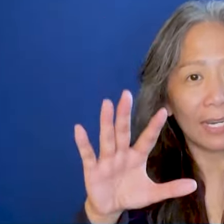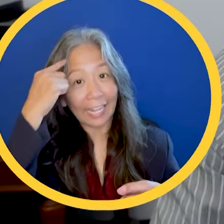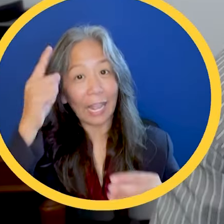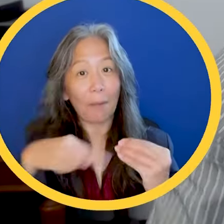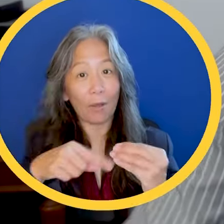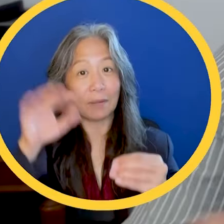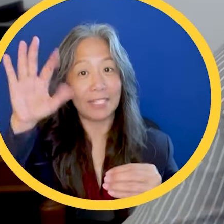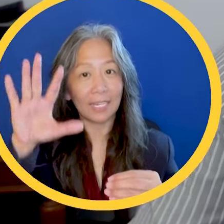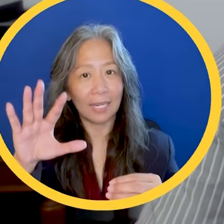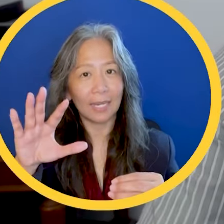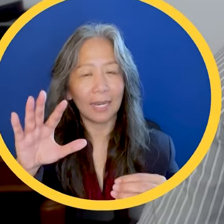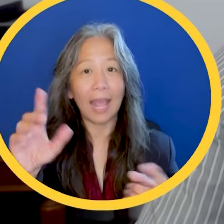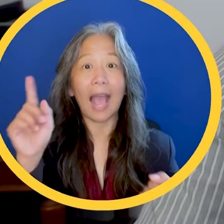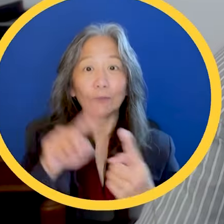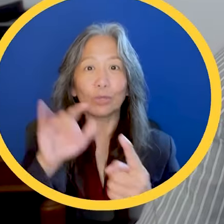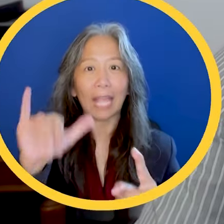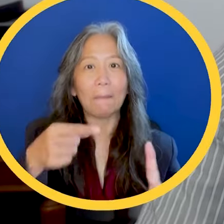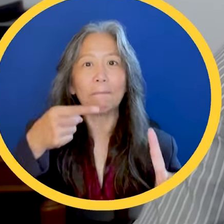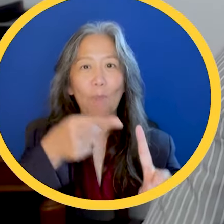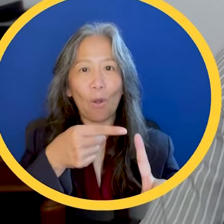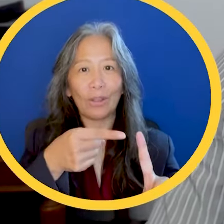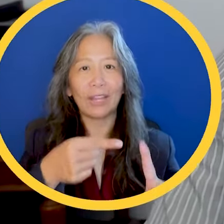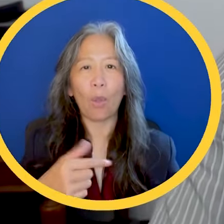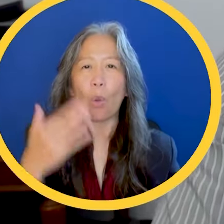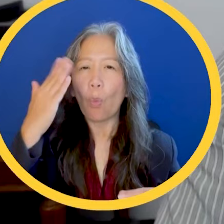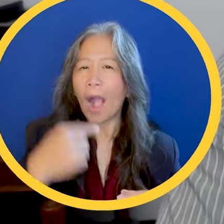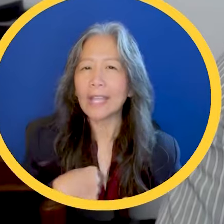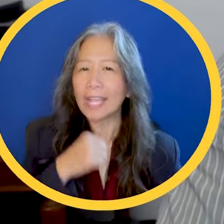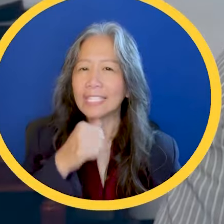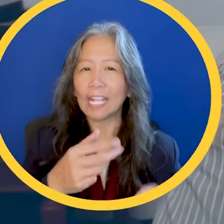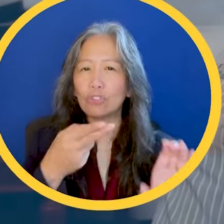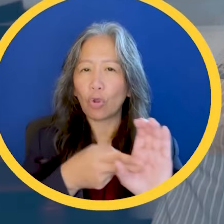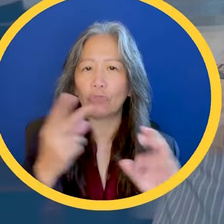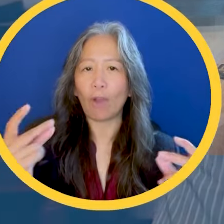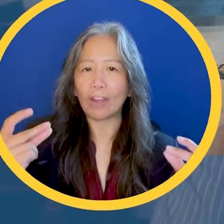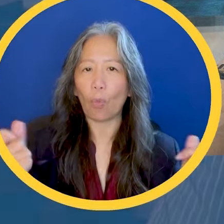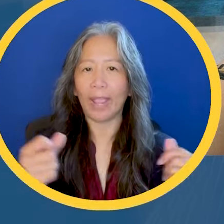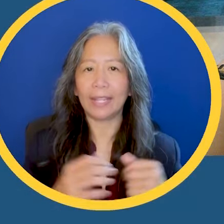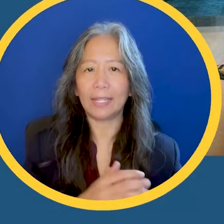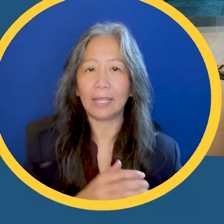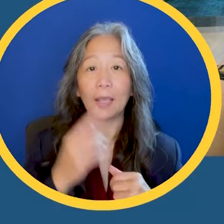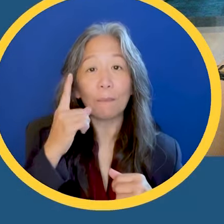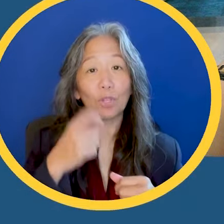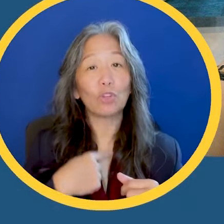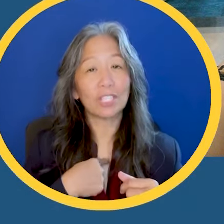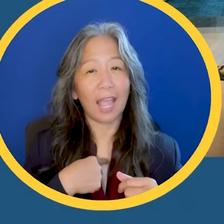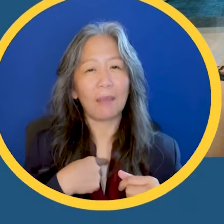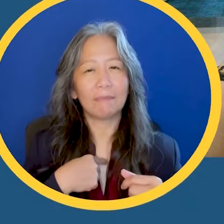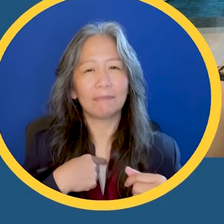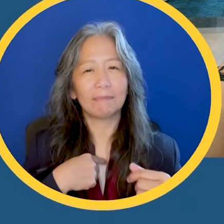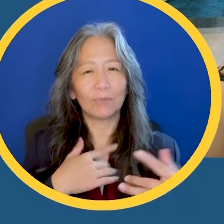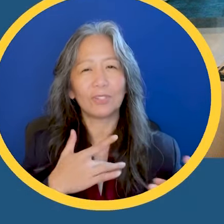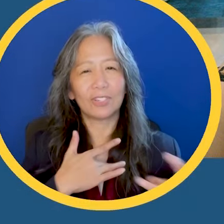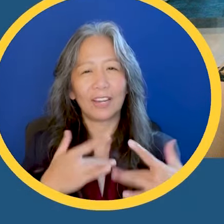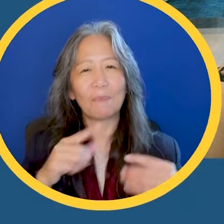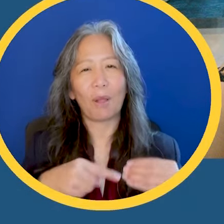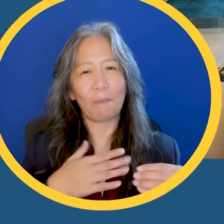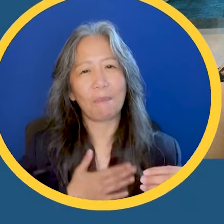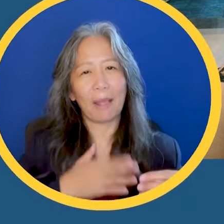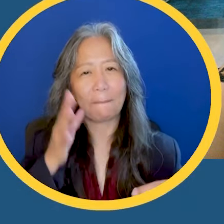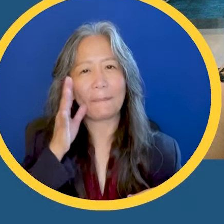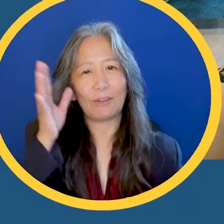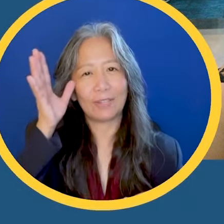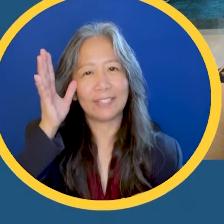now, until that point, why I didn't join right away. It was because I was kind of worried about my parents.